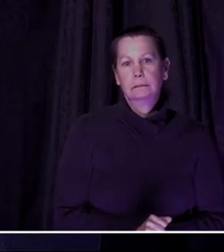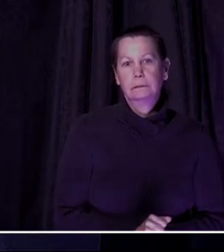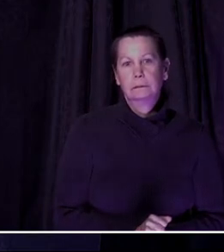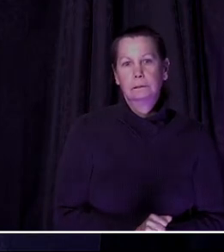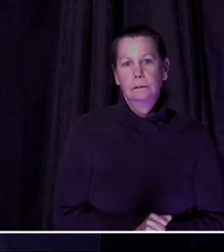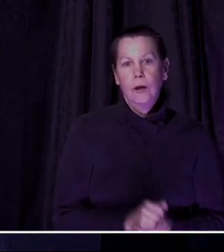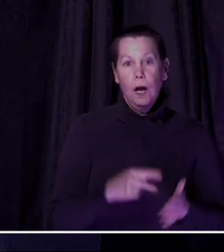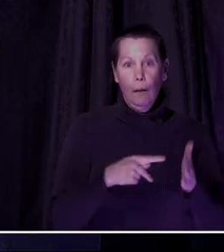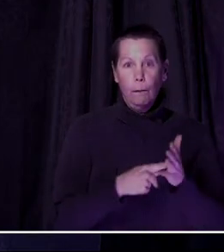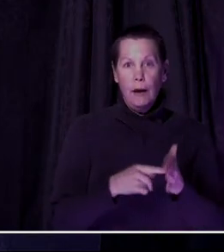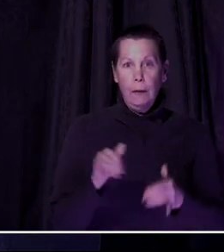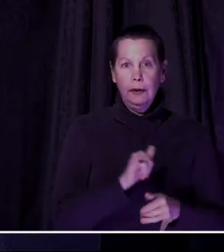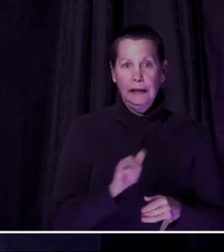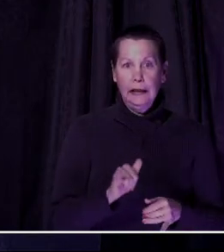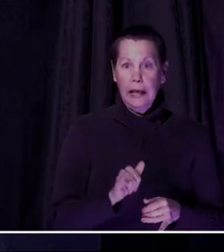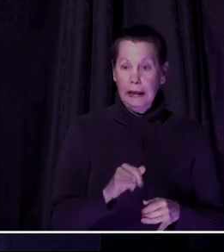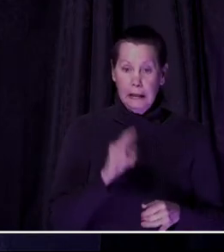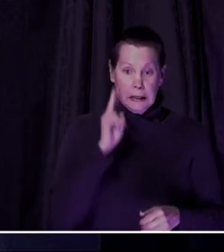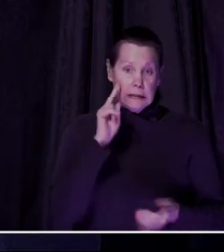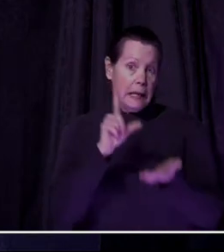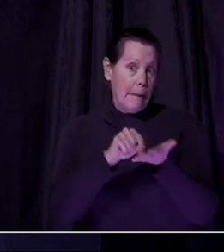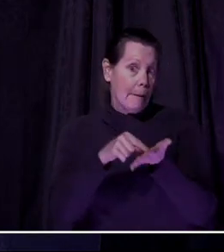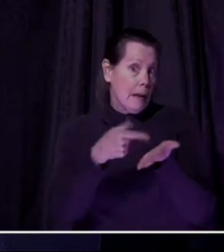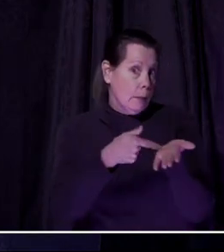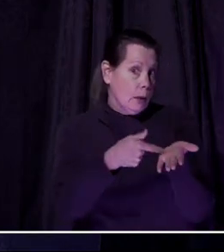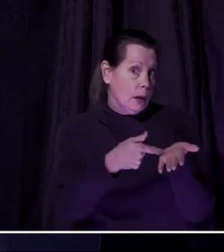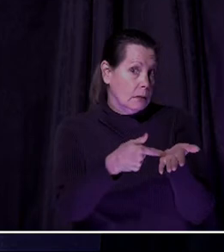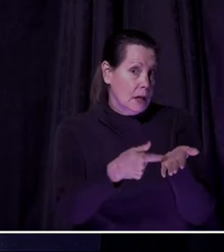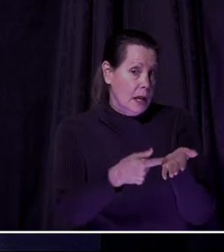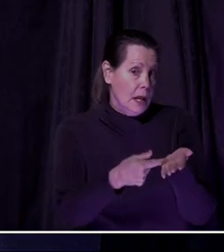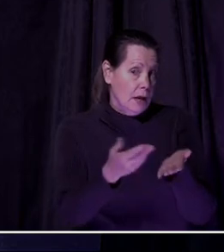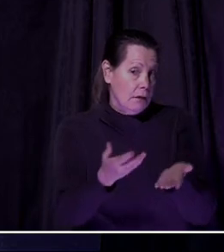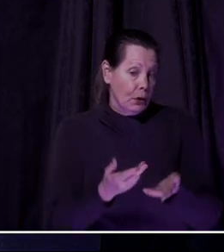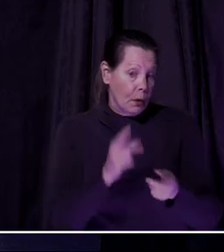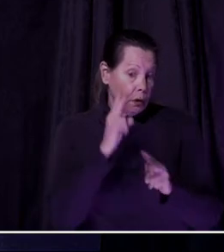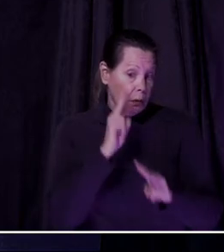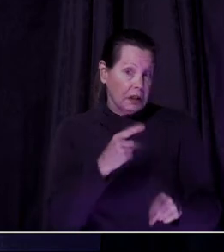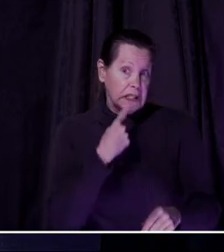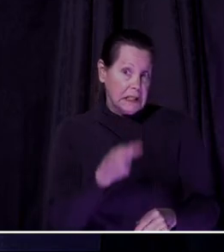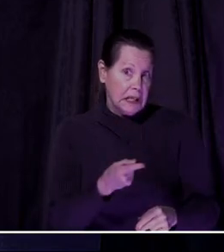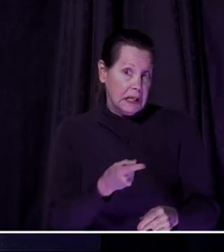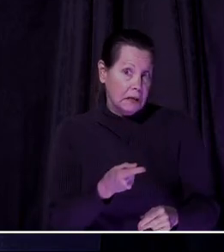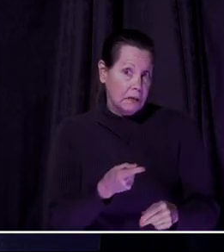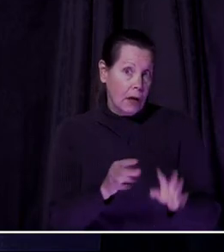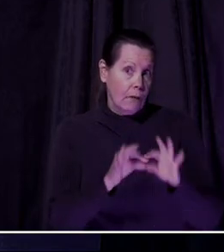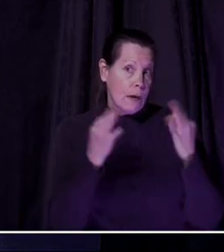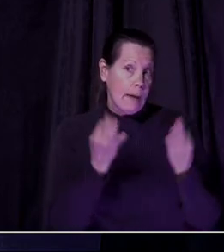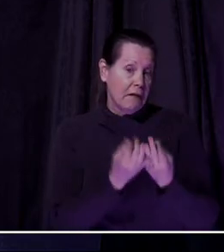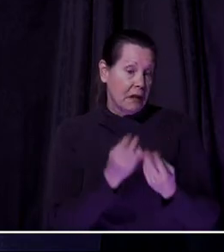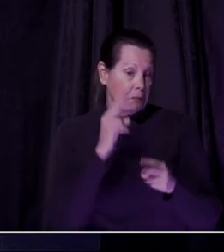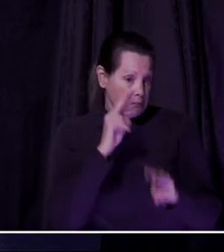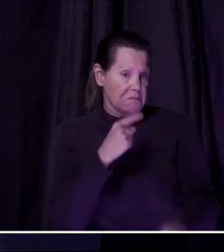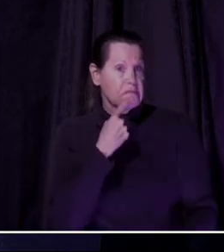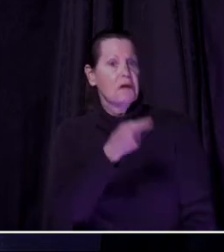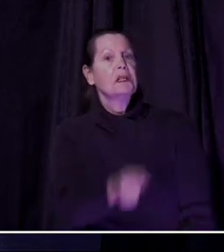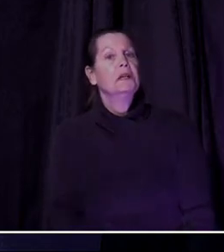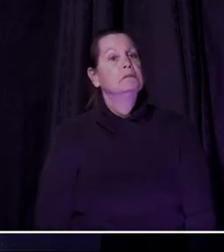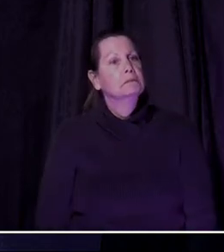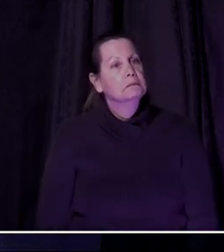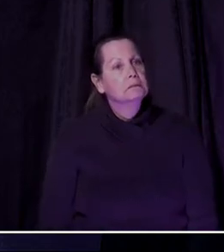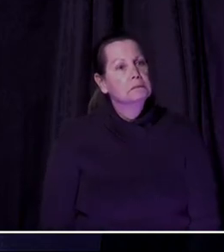Paul would be like, check my paperwork if you want to really go and see. From my family. Go and check.